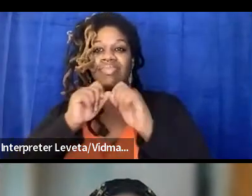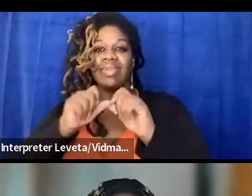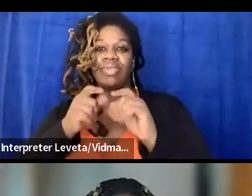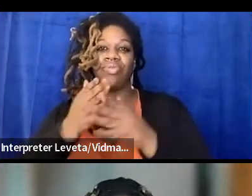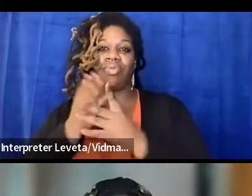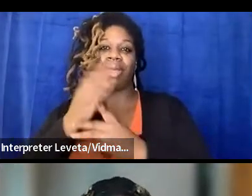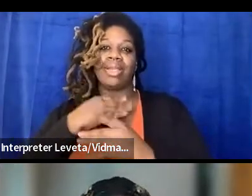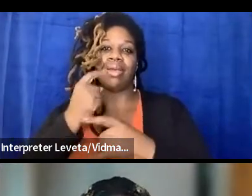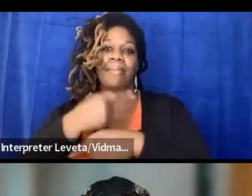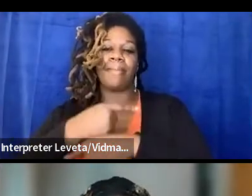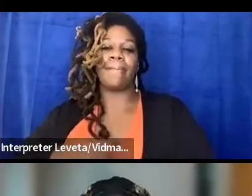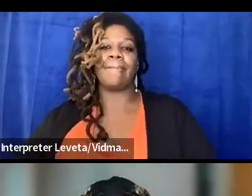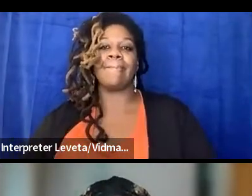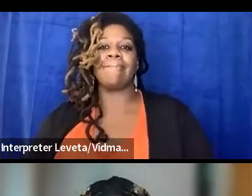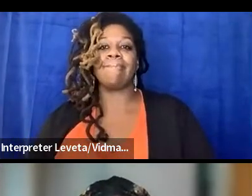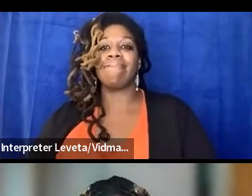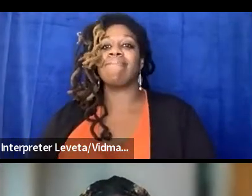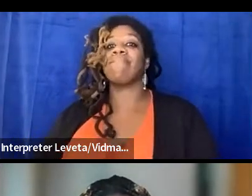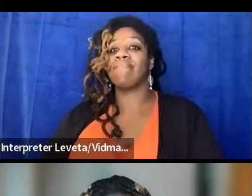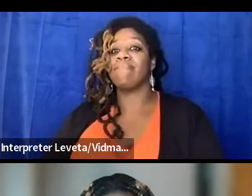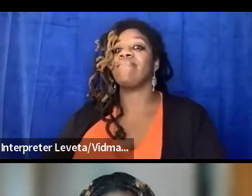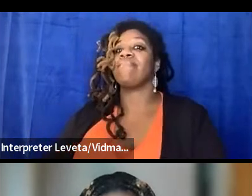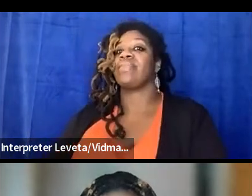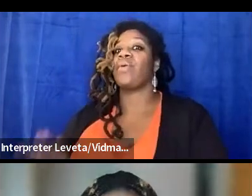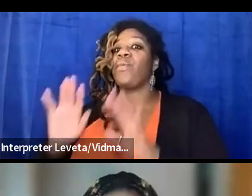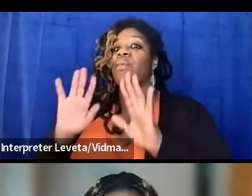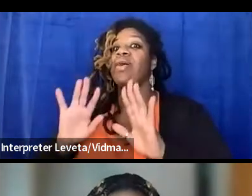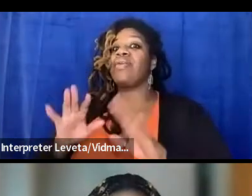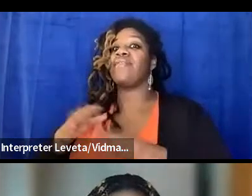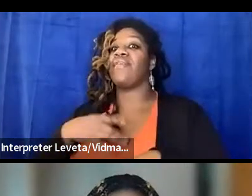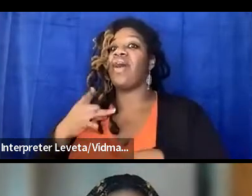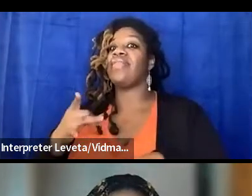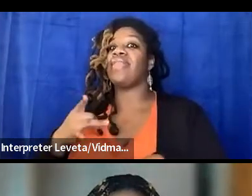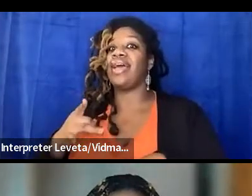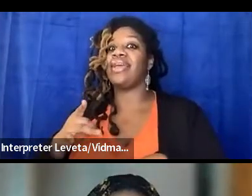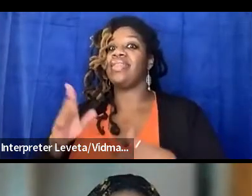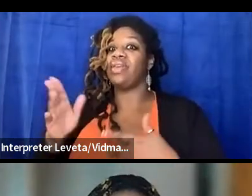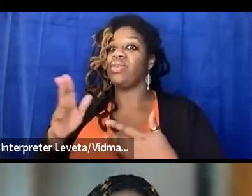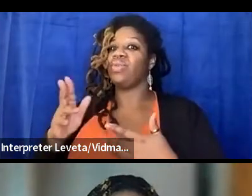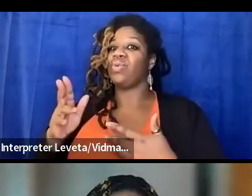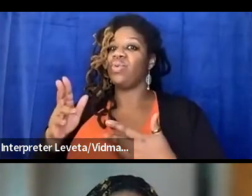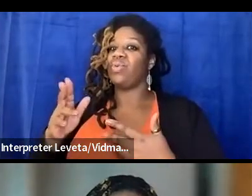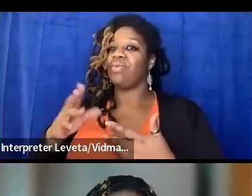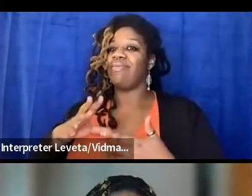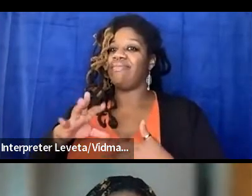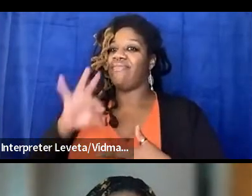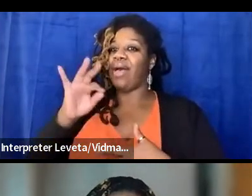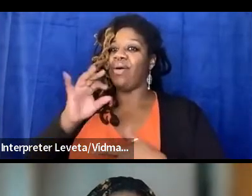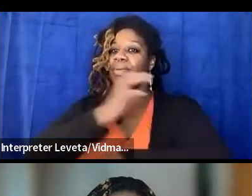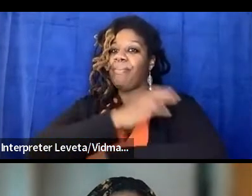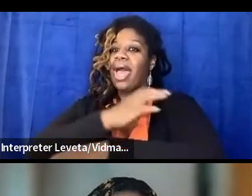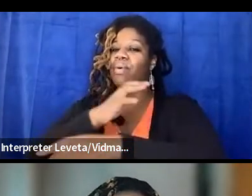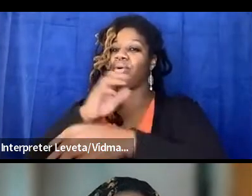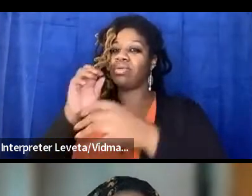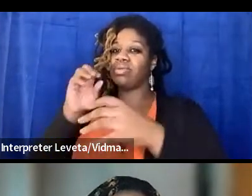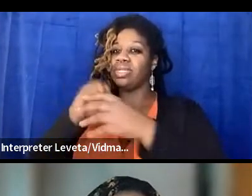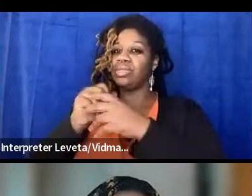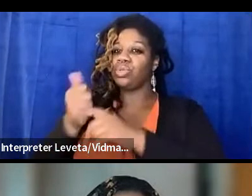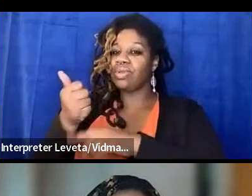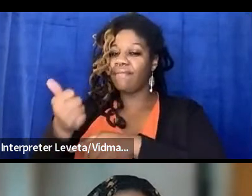Wonderful. I really like that you found really the power in yourself. And